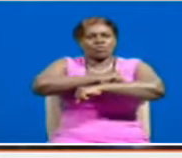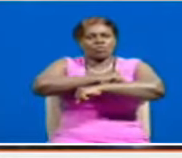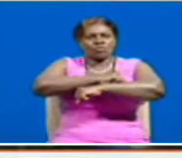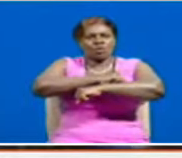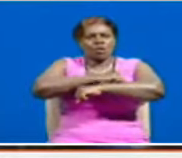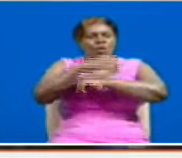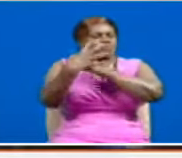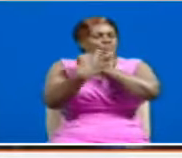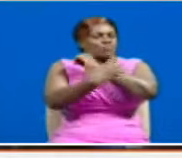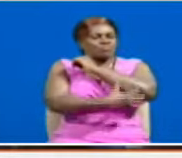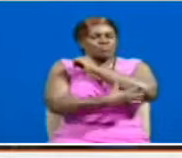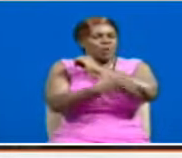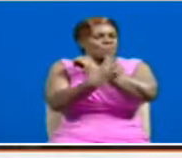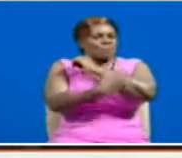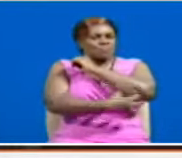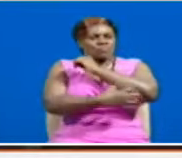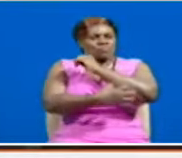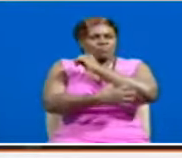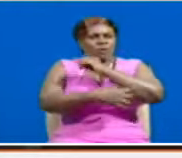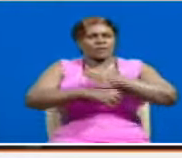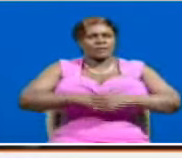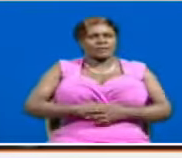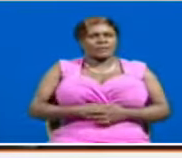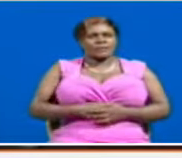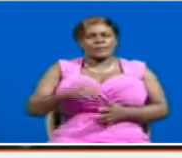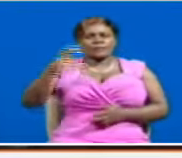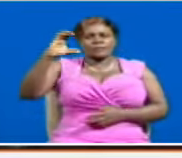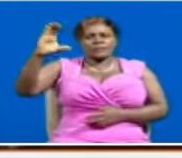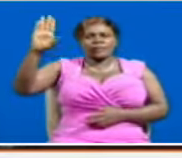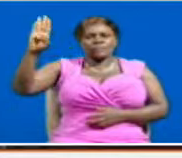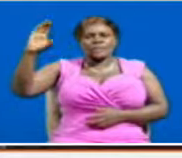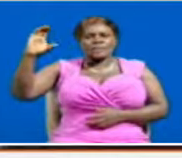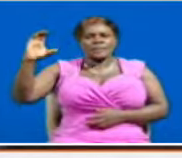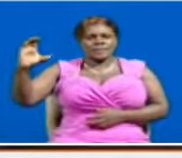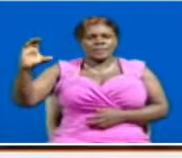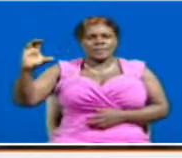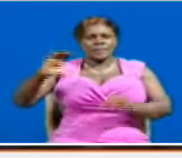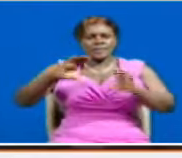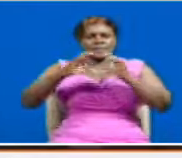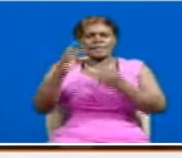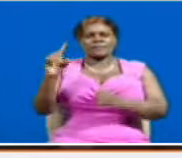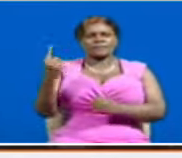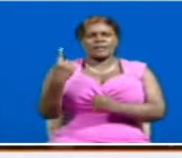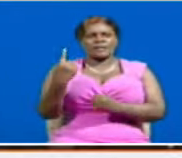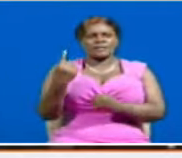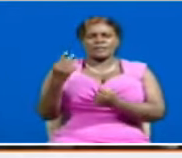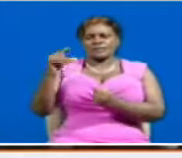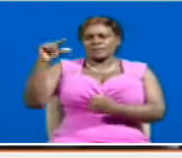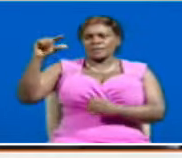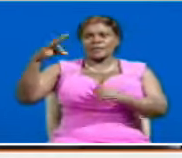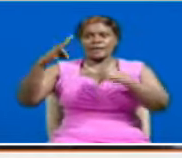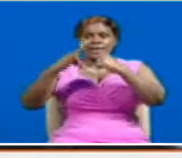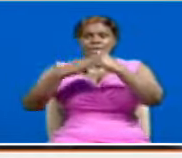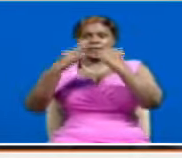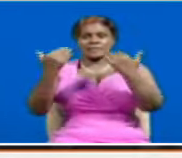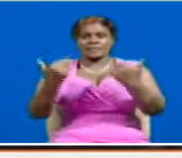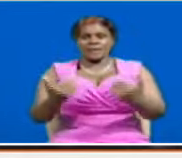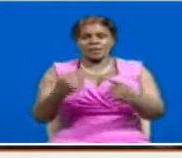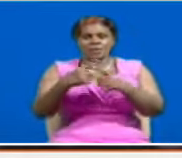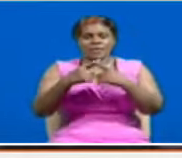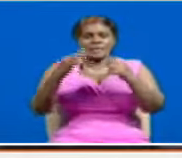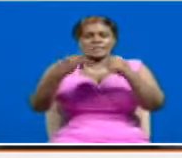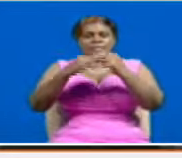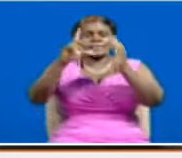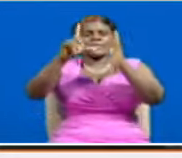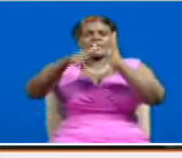of poor infrastructure. The competency-based curriculum pioneer class is currently in grade 8. 8 years